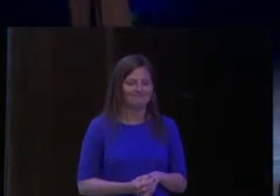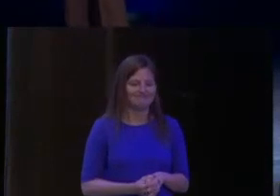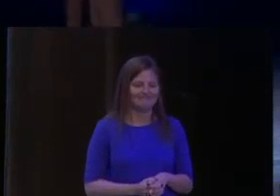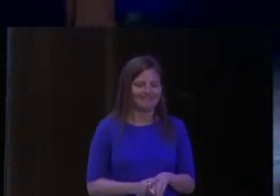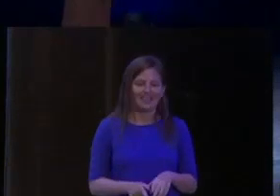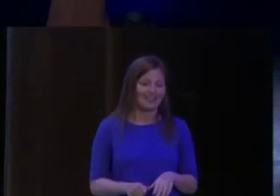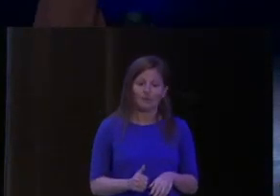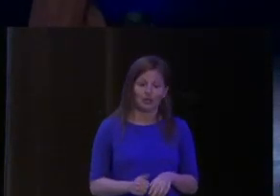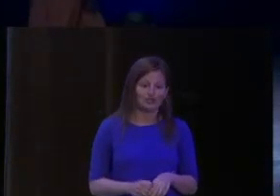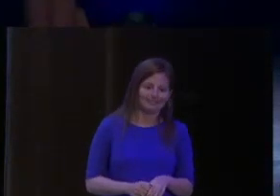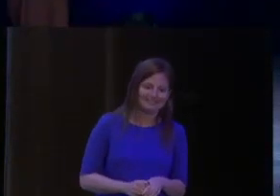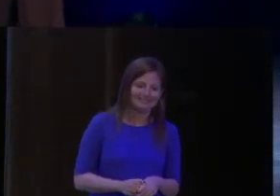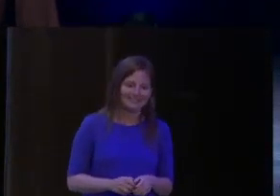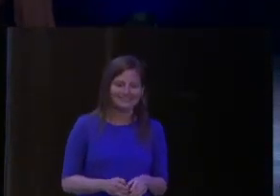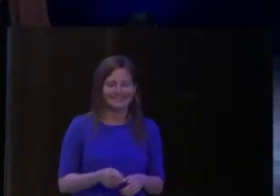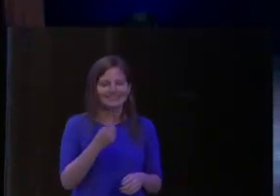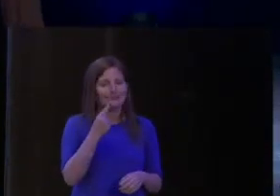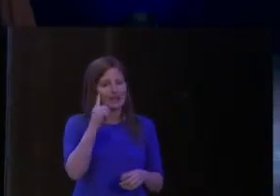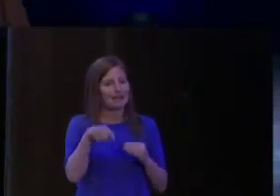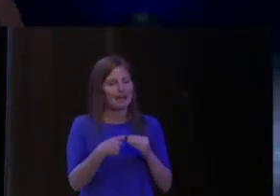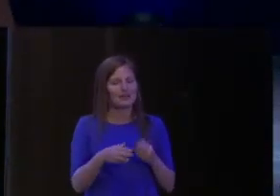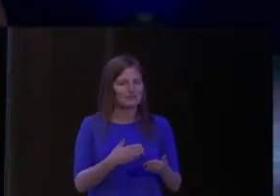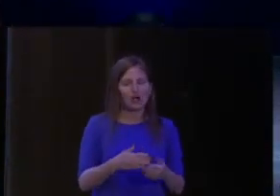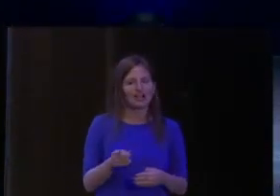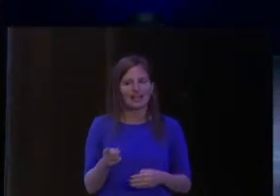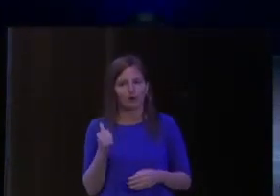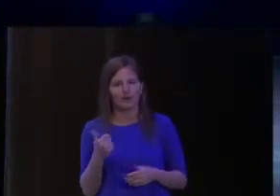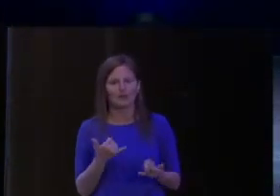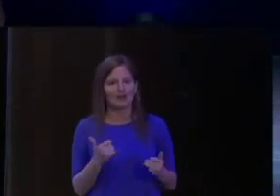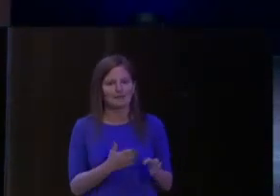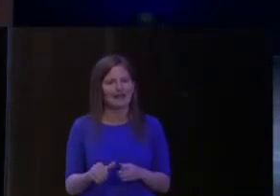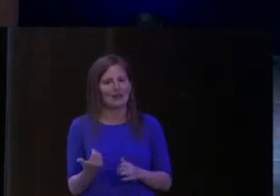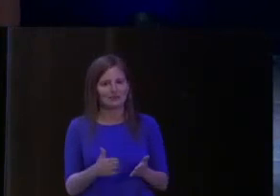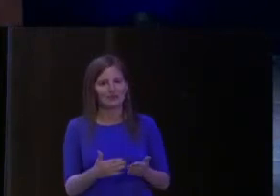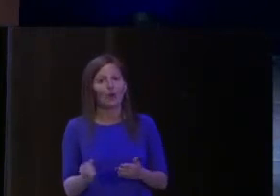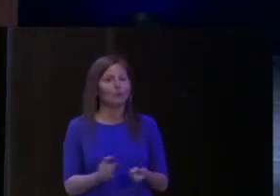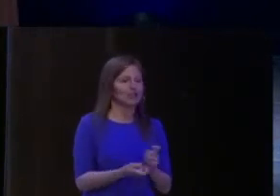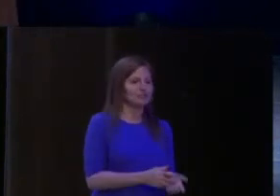higher. It's lifting us. Oh, look at that bass. That's John Hart.